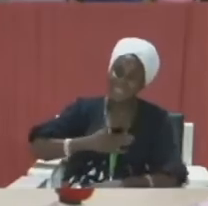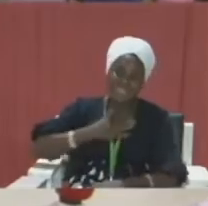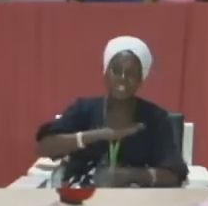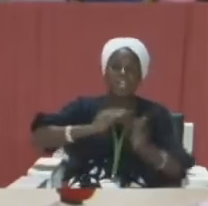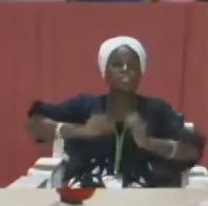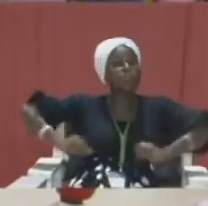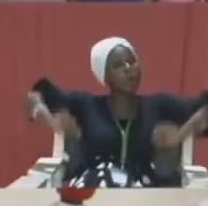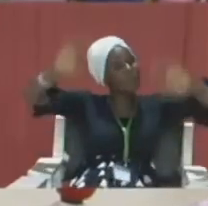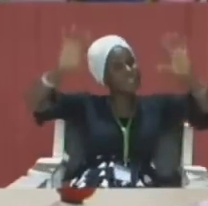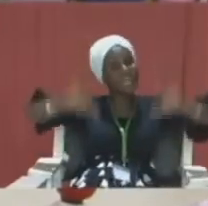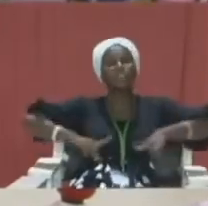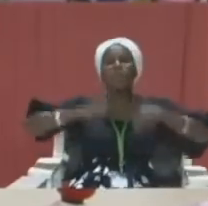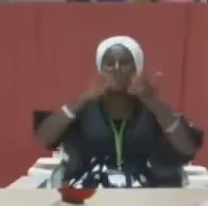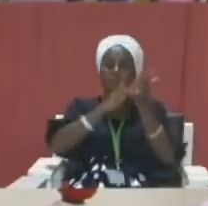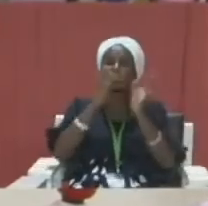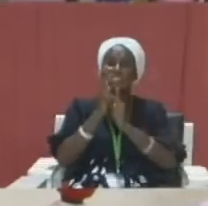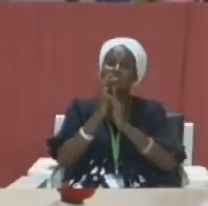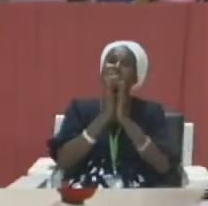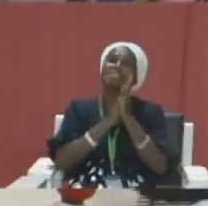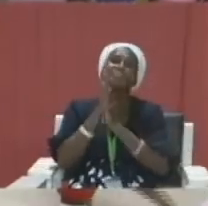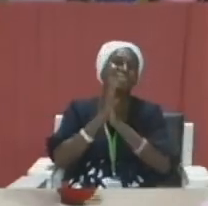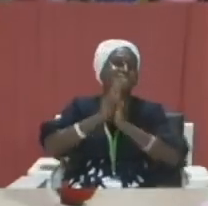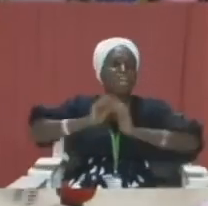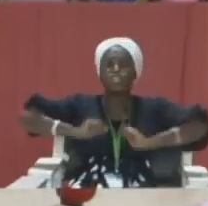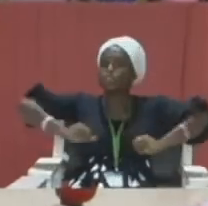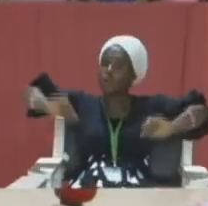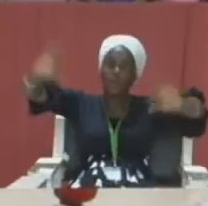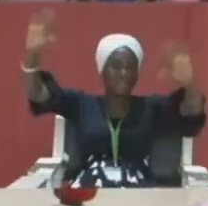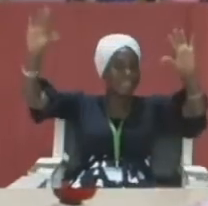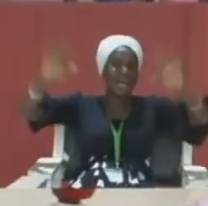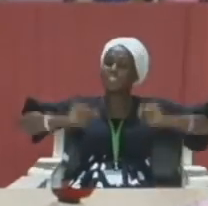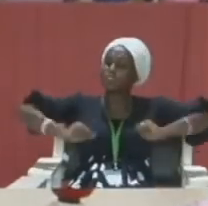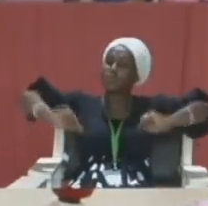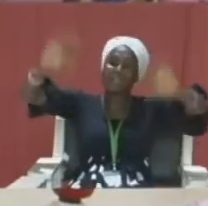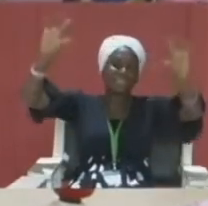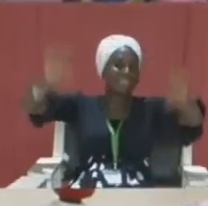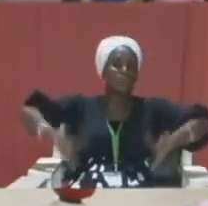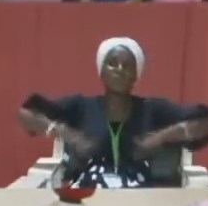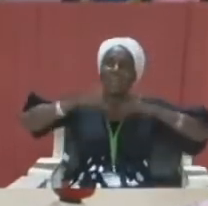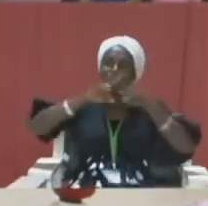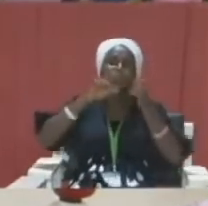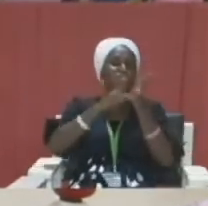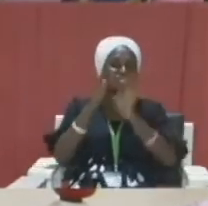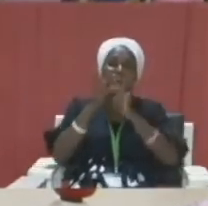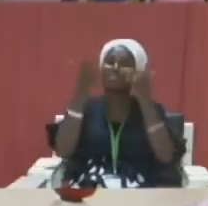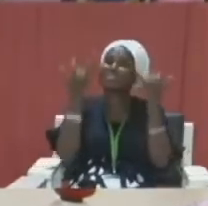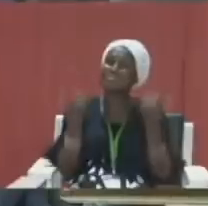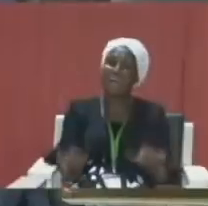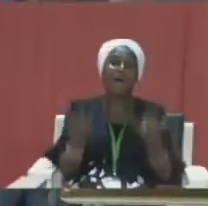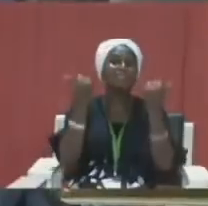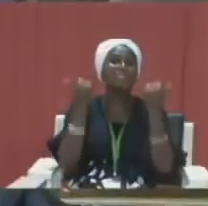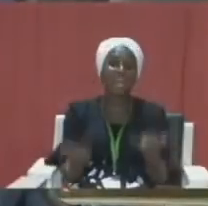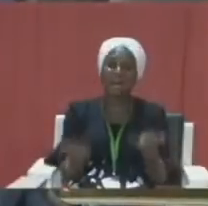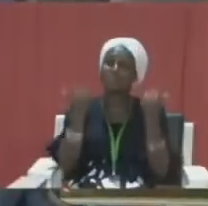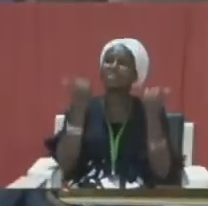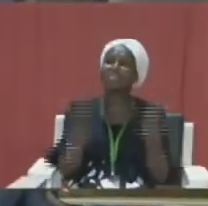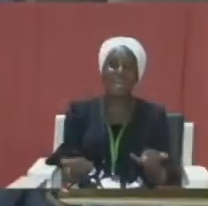know you are coming from very far. I can see you. Just keep coming. Seven.